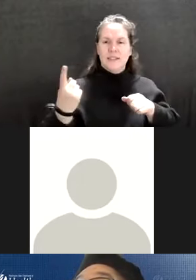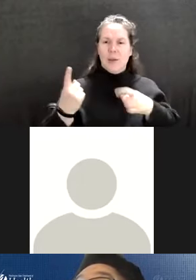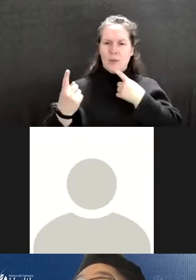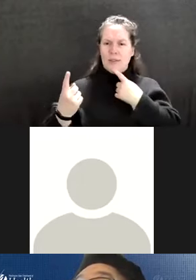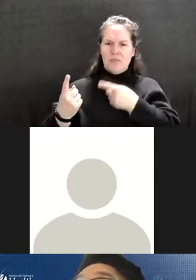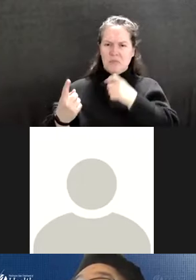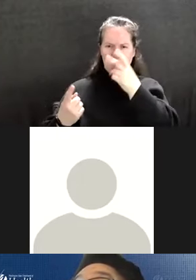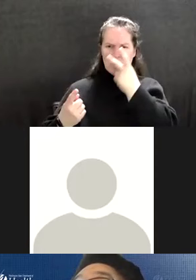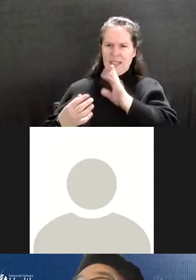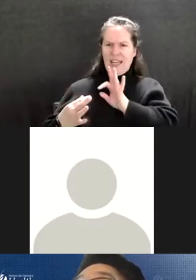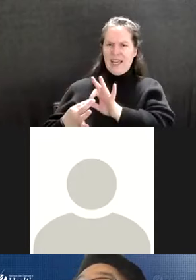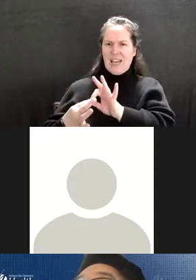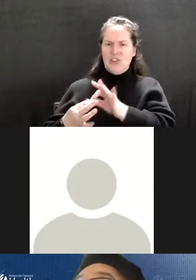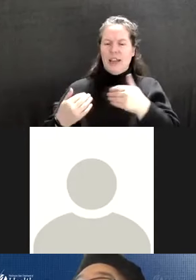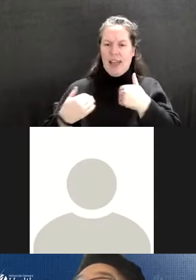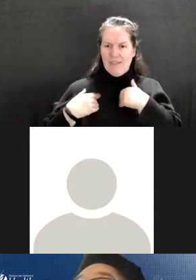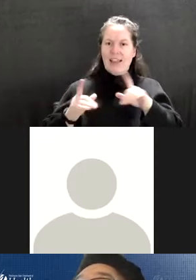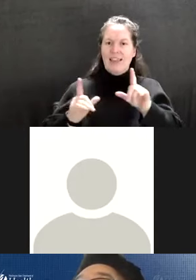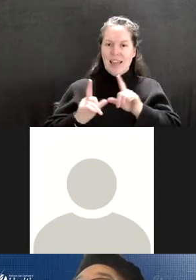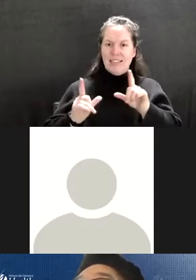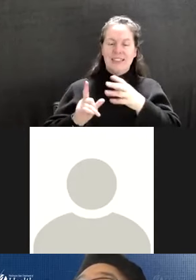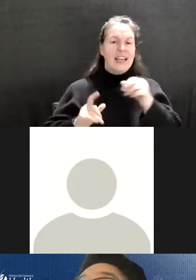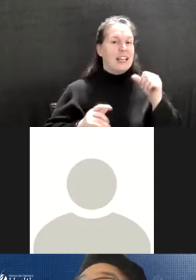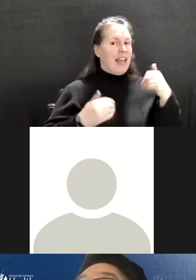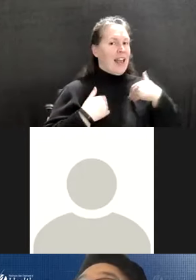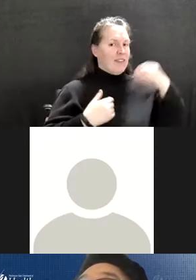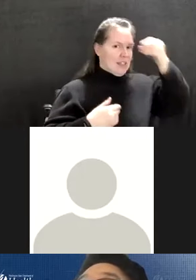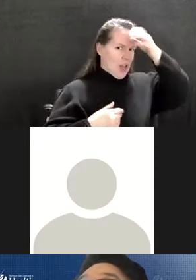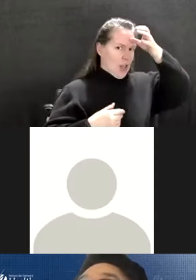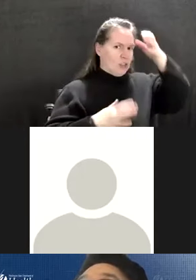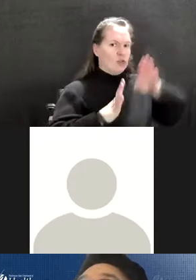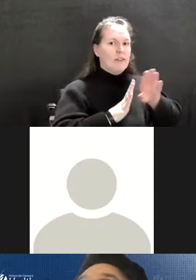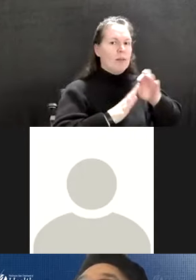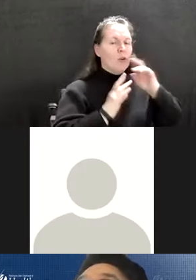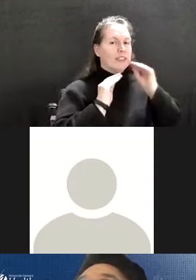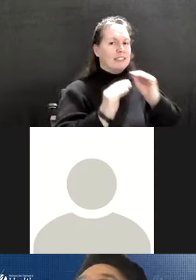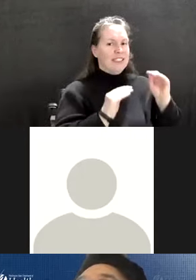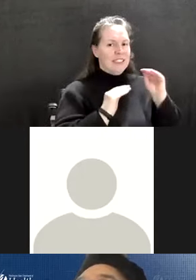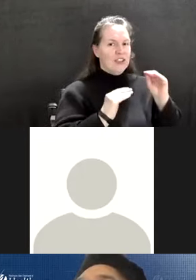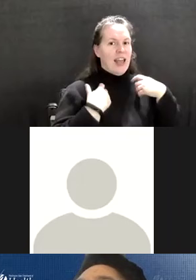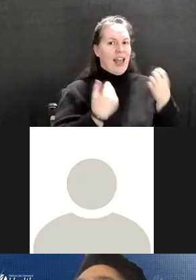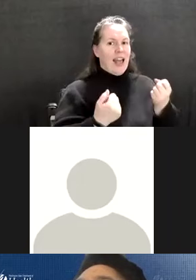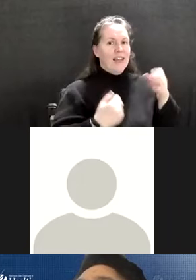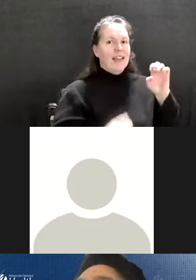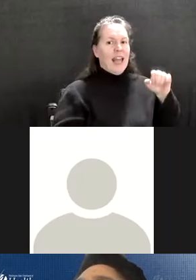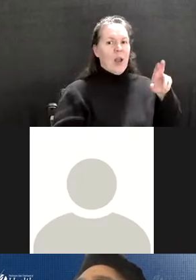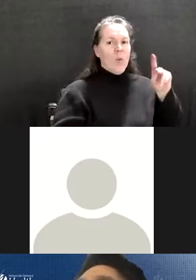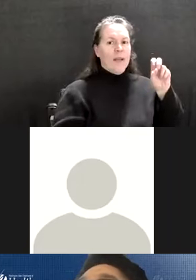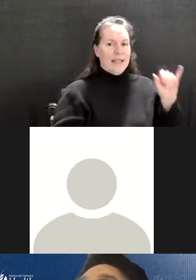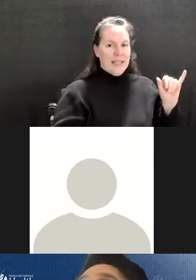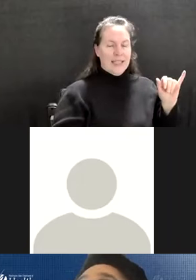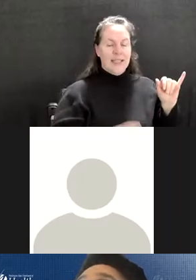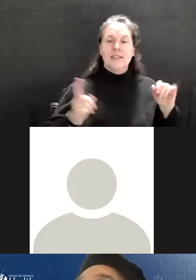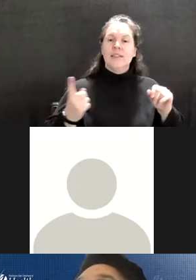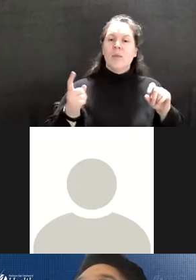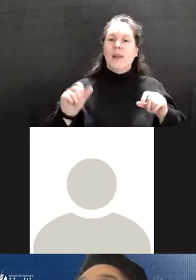the connection between having a license and having knowledge to develop or teach health equity. And someone